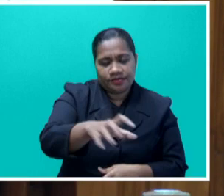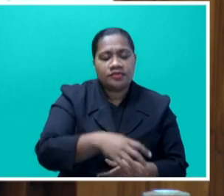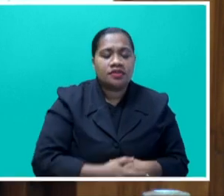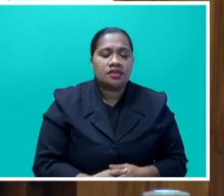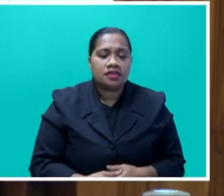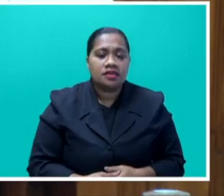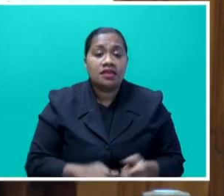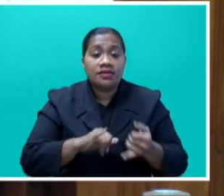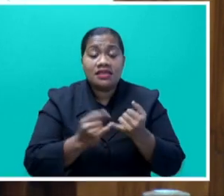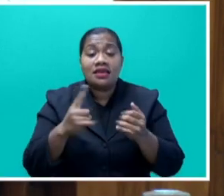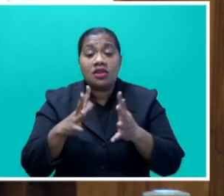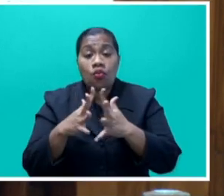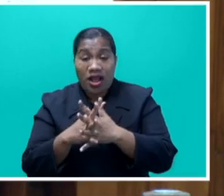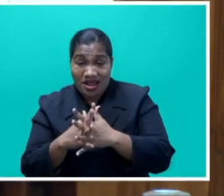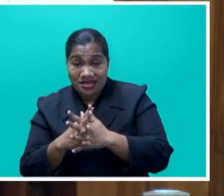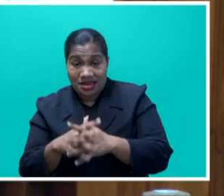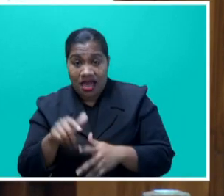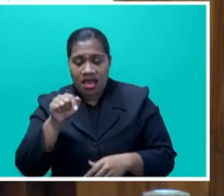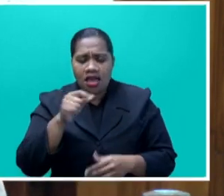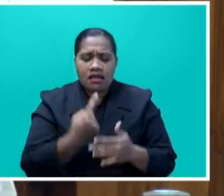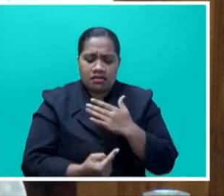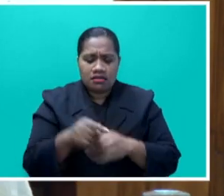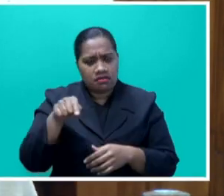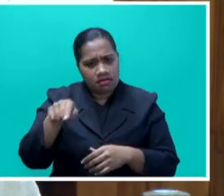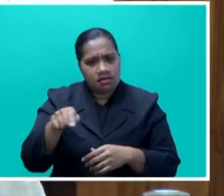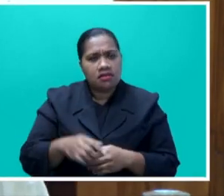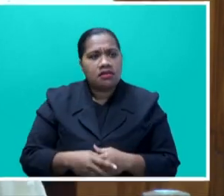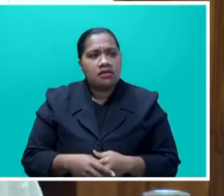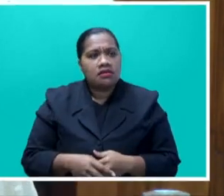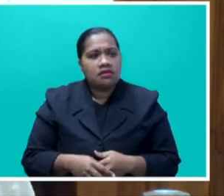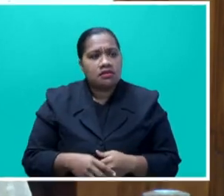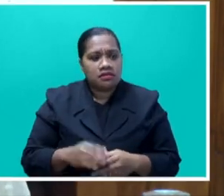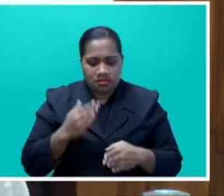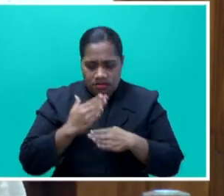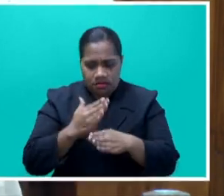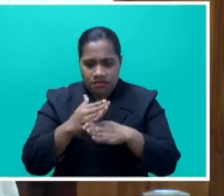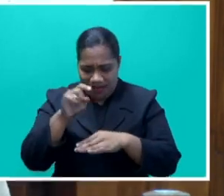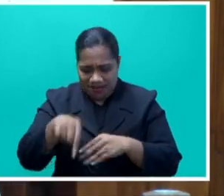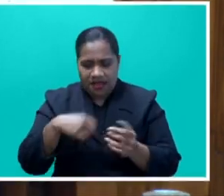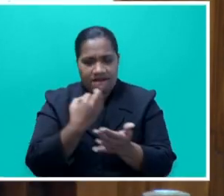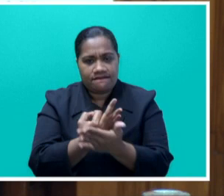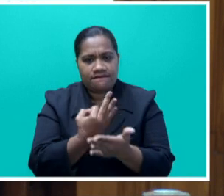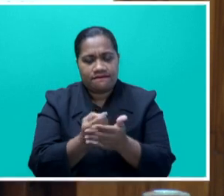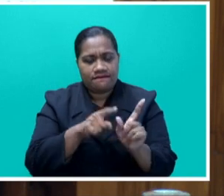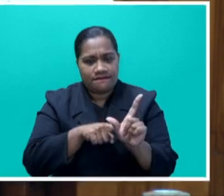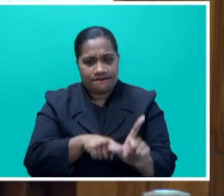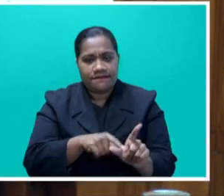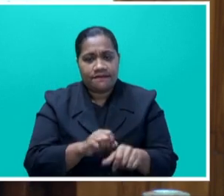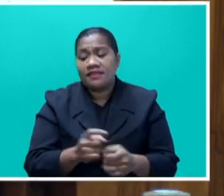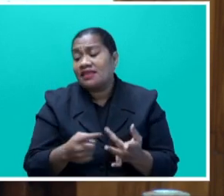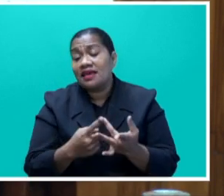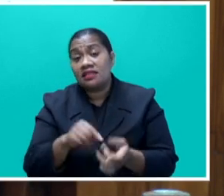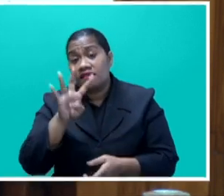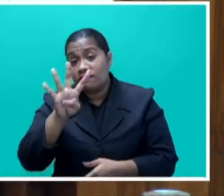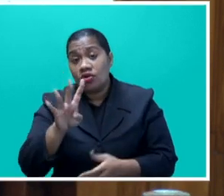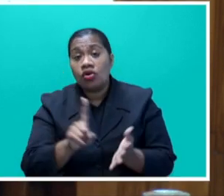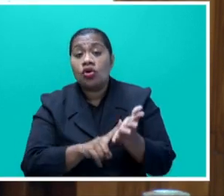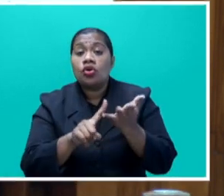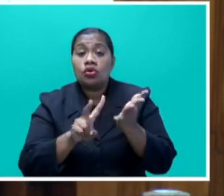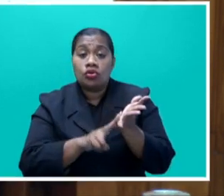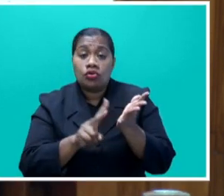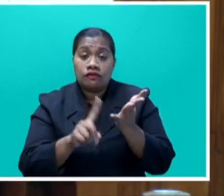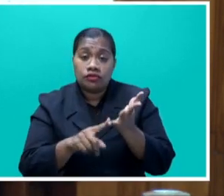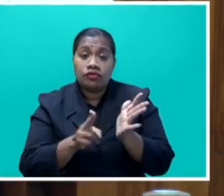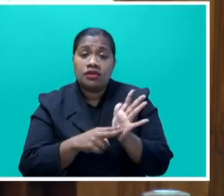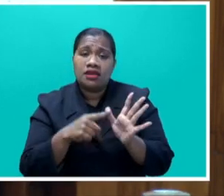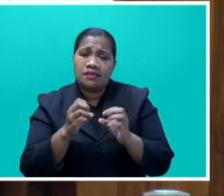Wakanisila are earmarked for commencement of civil works in this financial year. The other 4 settlements, that is Lovu Seaside, Nambare,